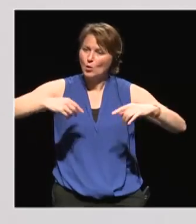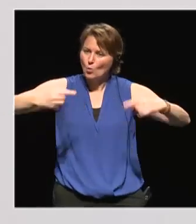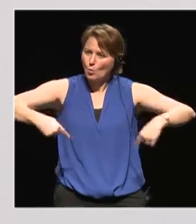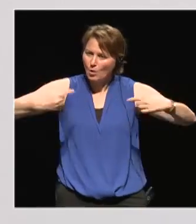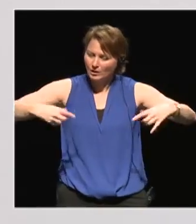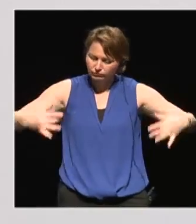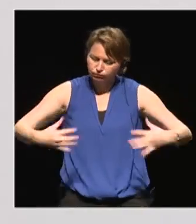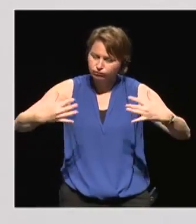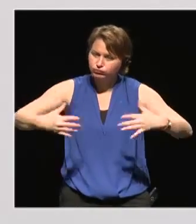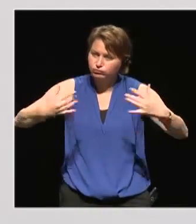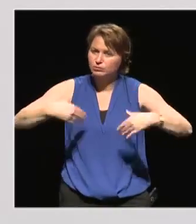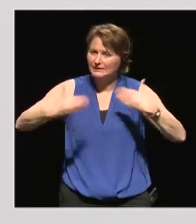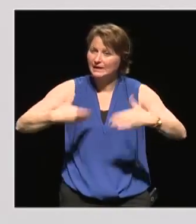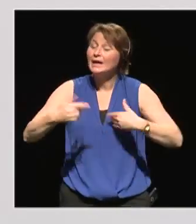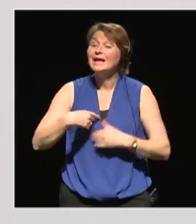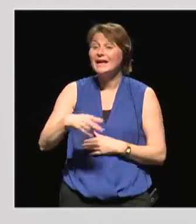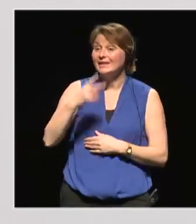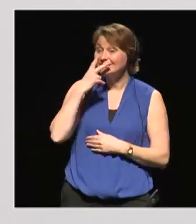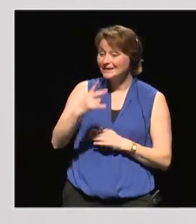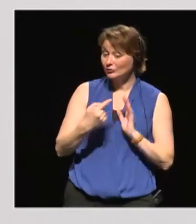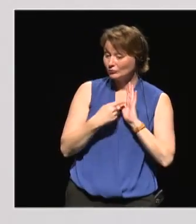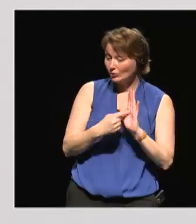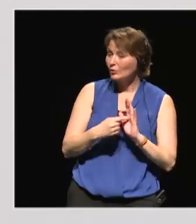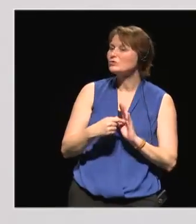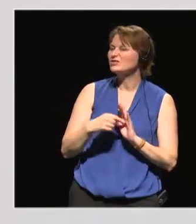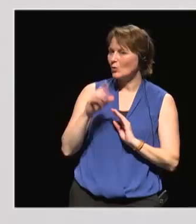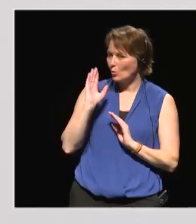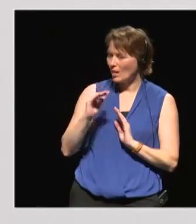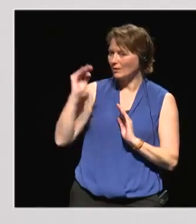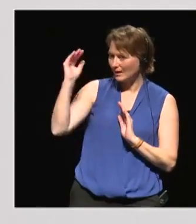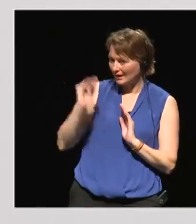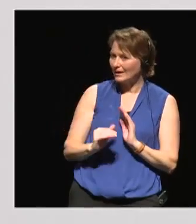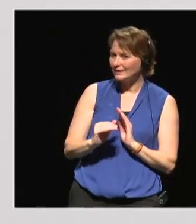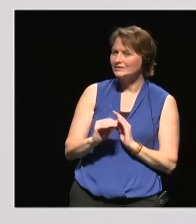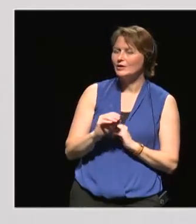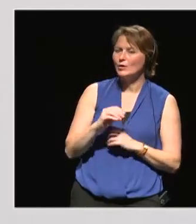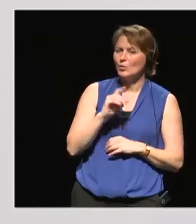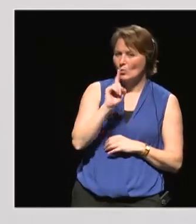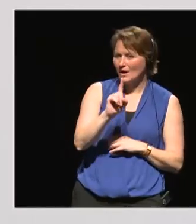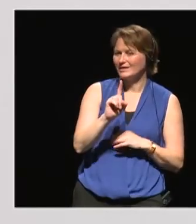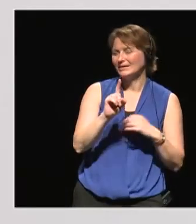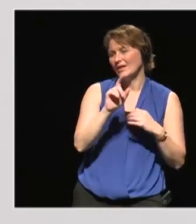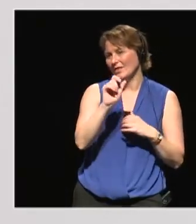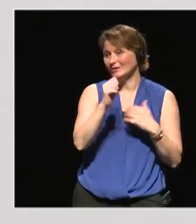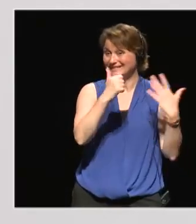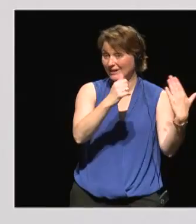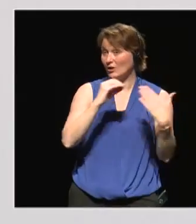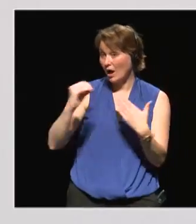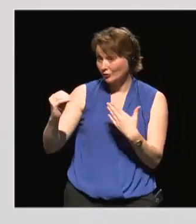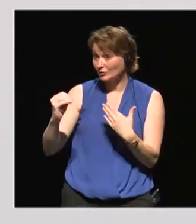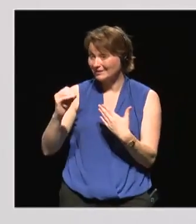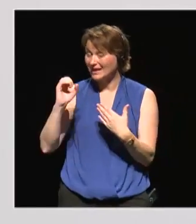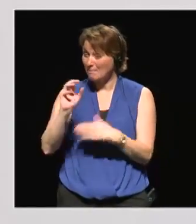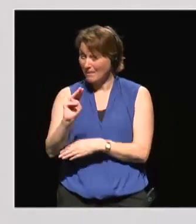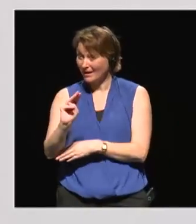offset carbon emissions, this 1,600 megawatts of hydropower can offset